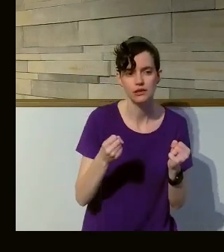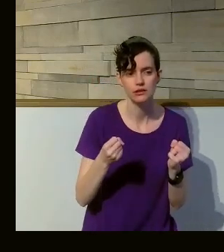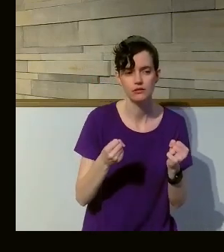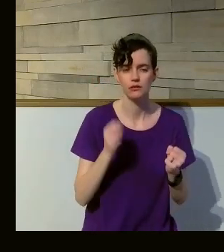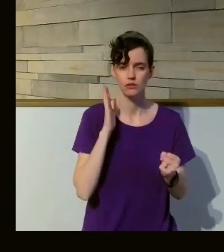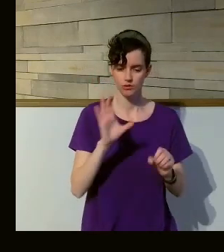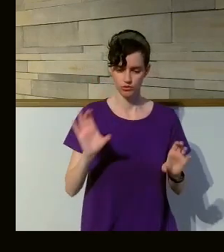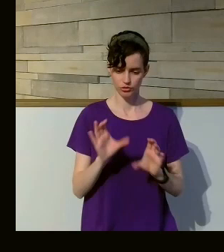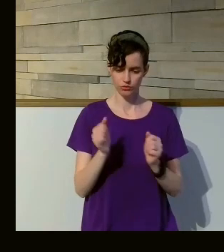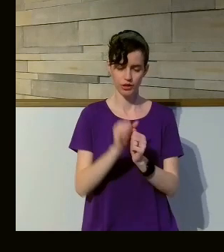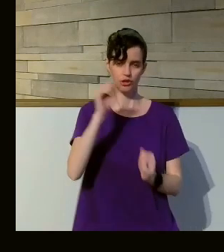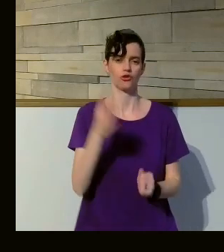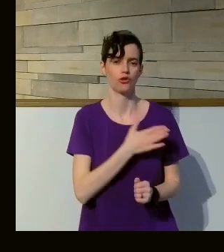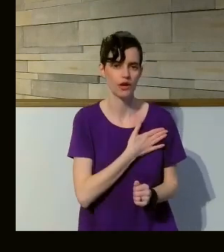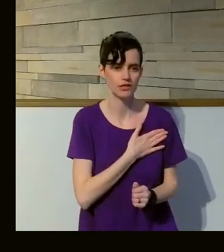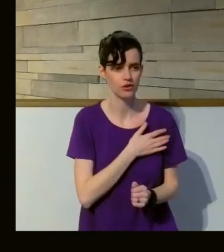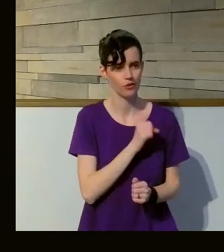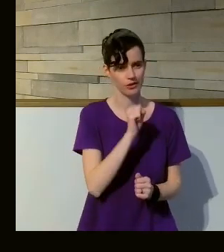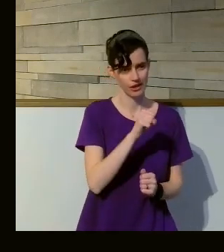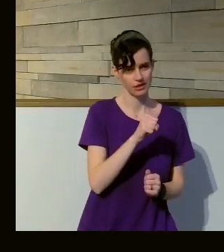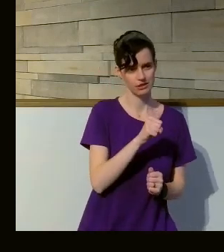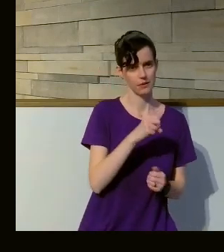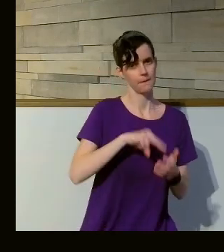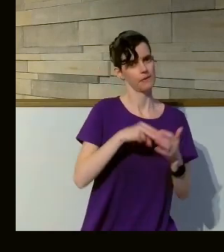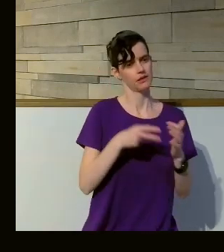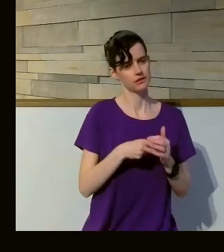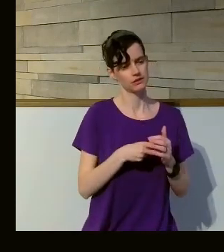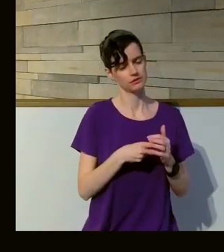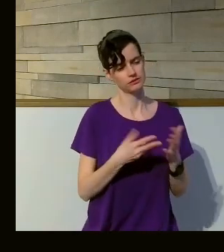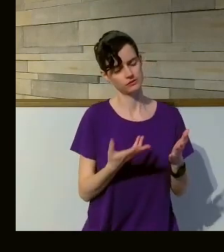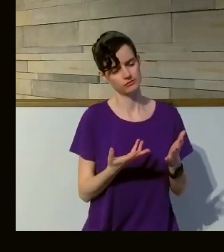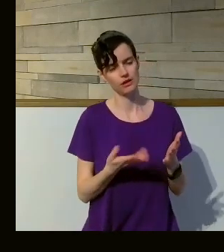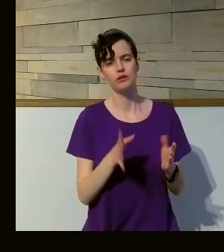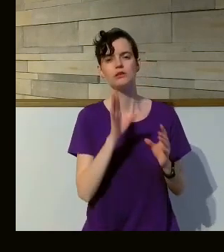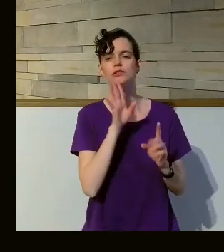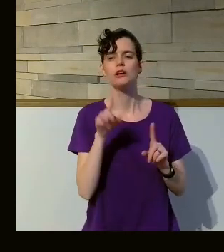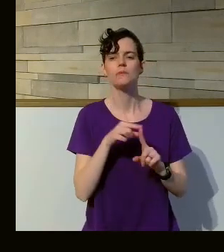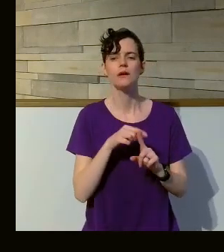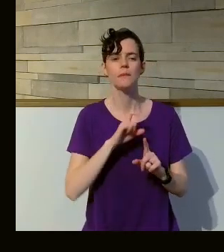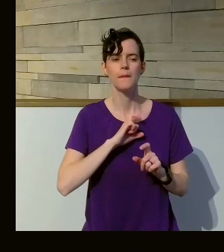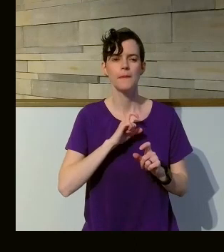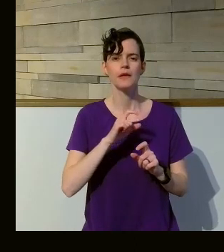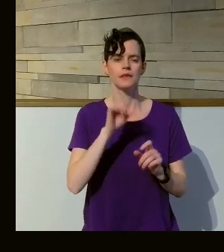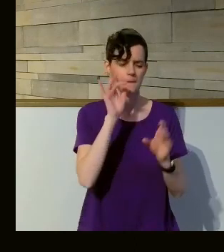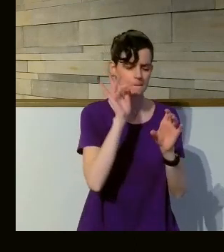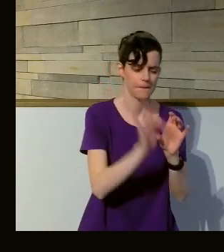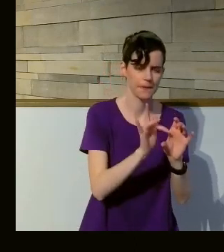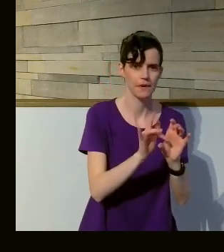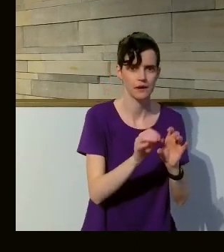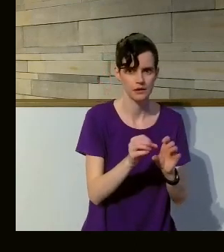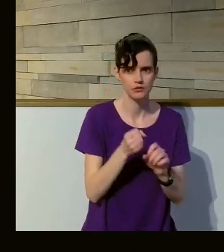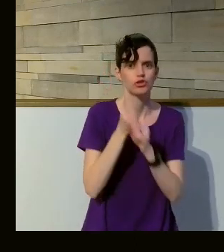we're going to act with grace. So that, yes, what does that mean? That means that, you know, I talked to you about buttons before, you know, getting people to